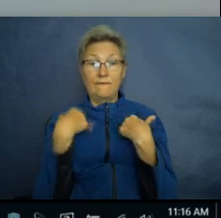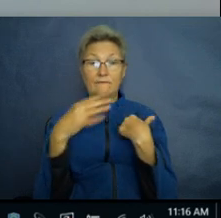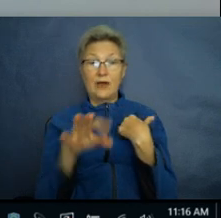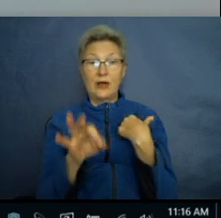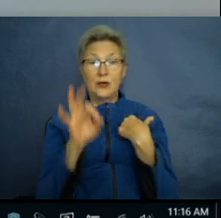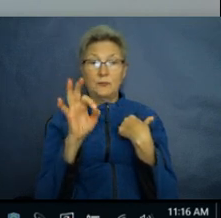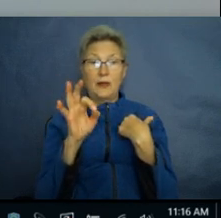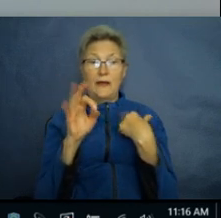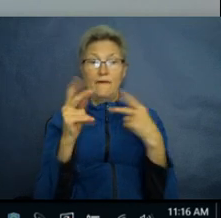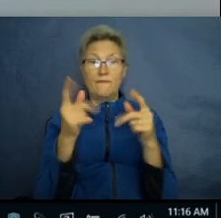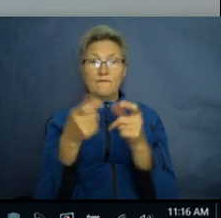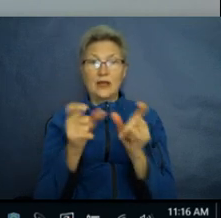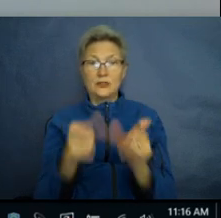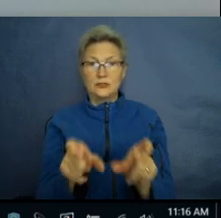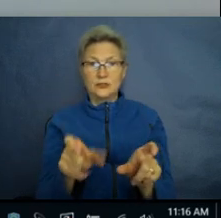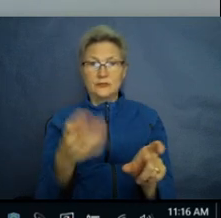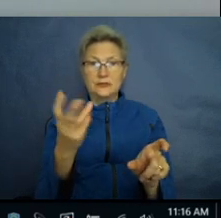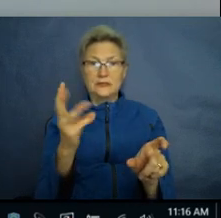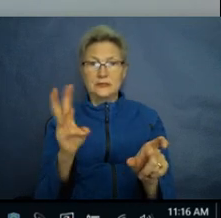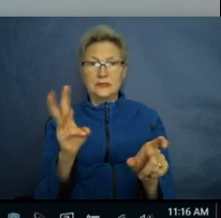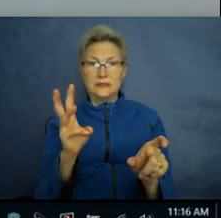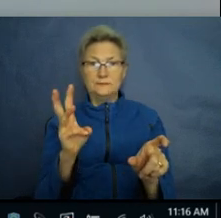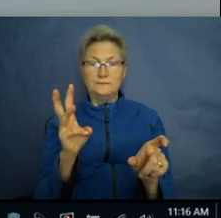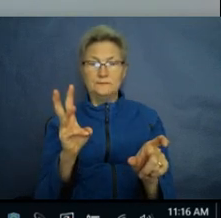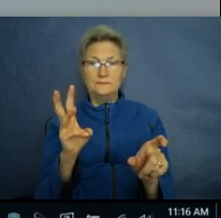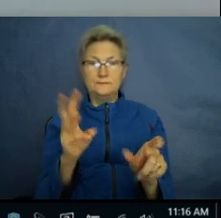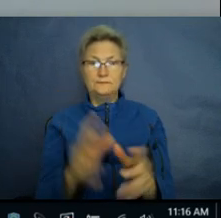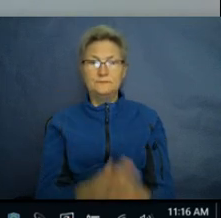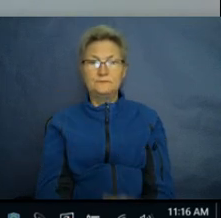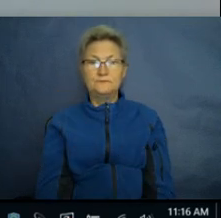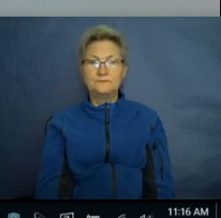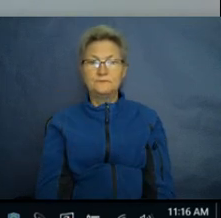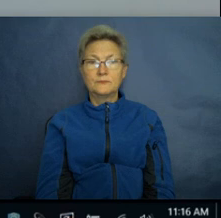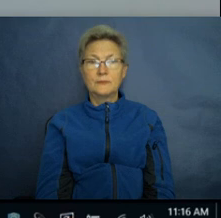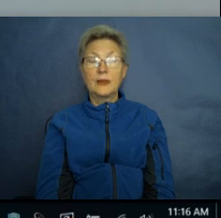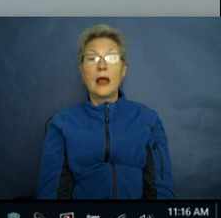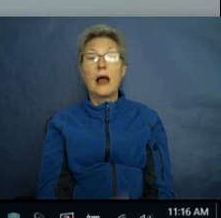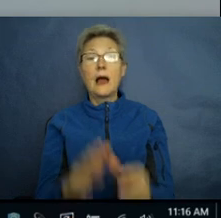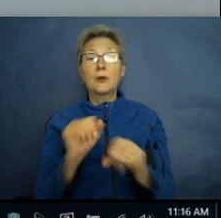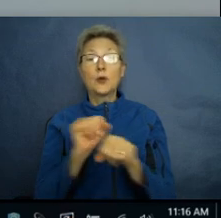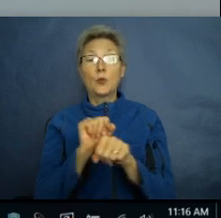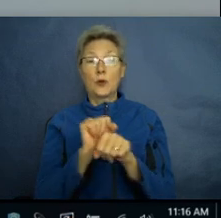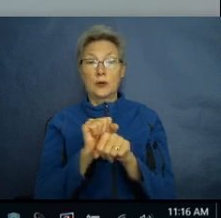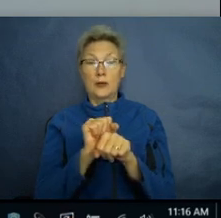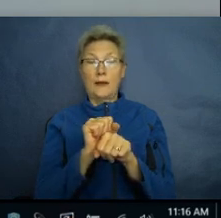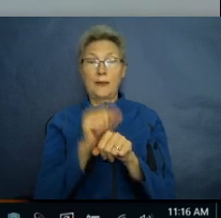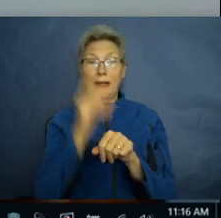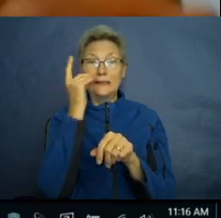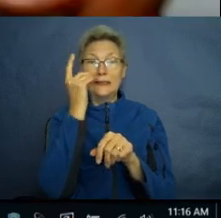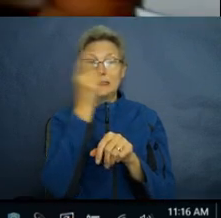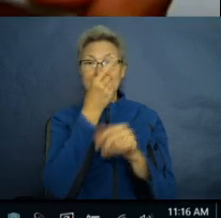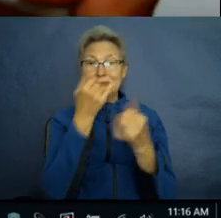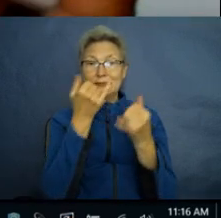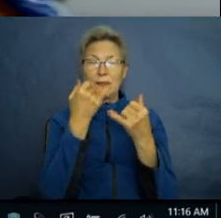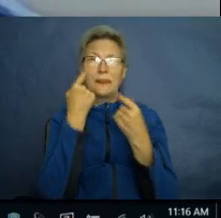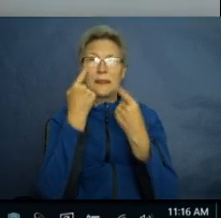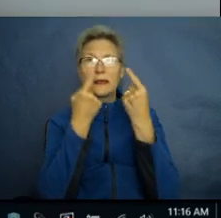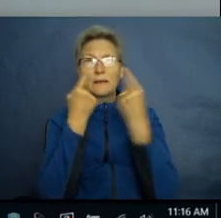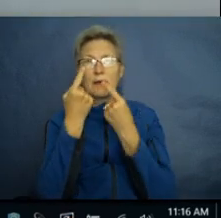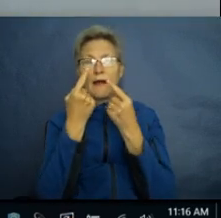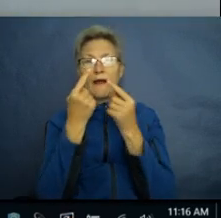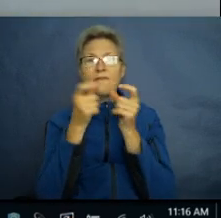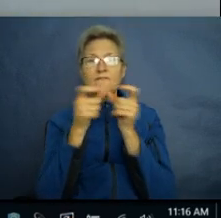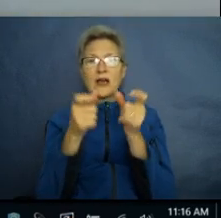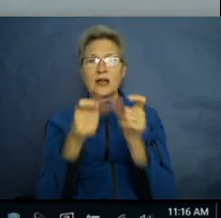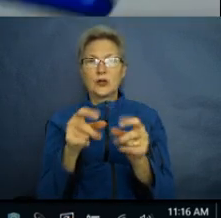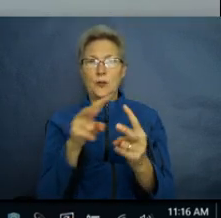found now my factors of 16. I'm going to work over on my daisies now, and I'm going to be thinking of factor